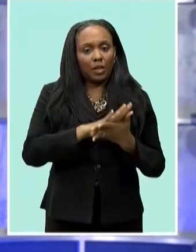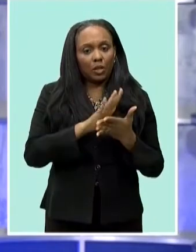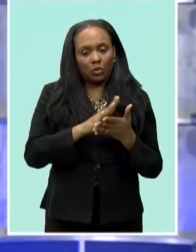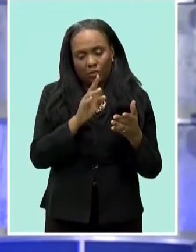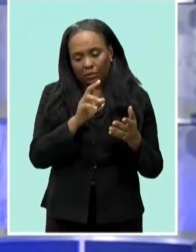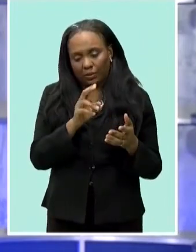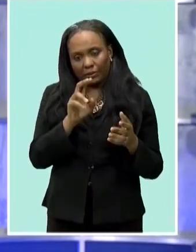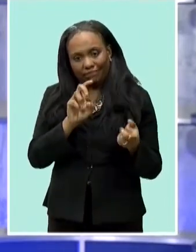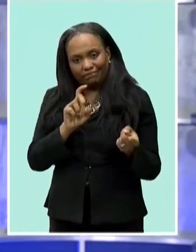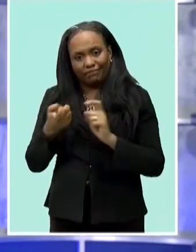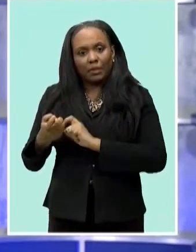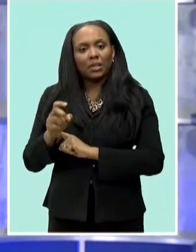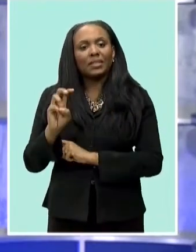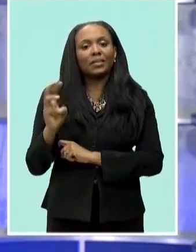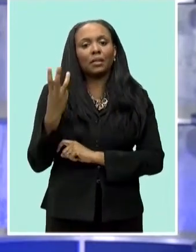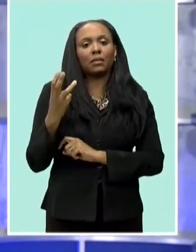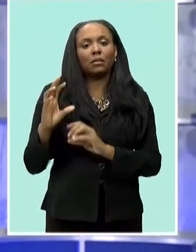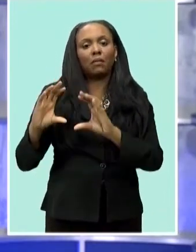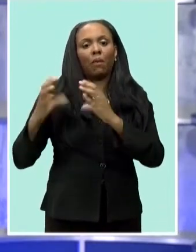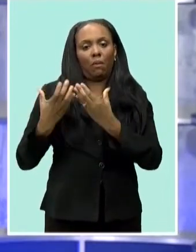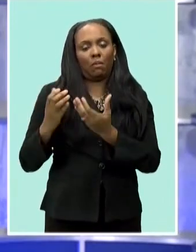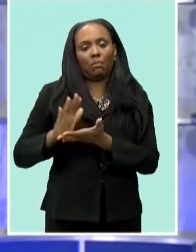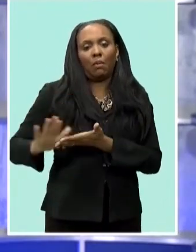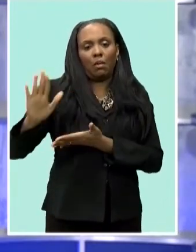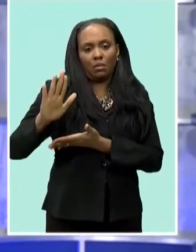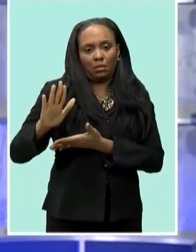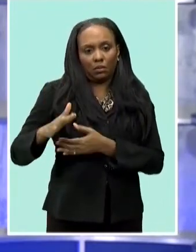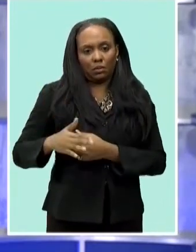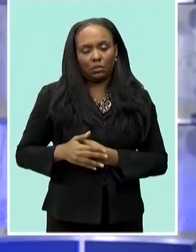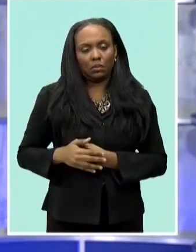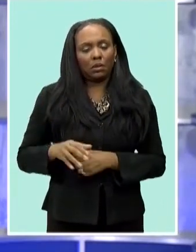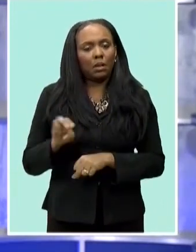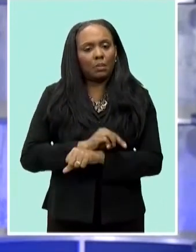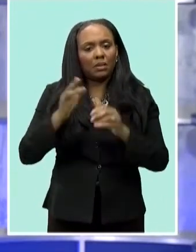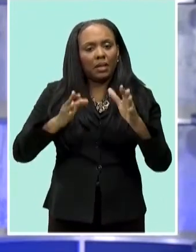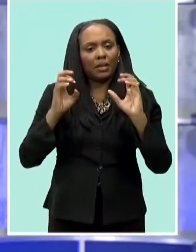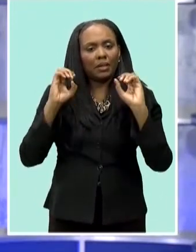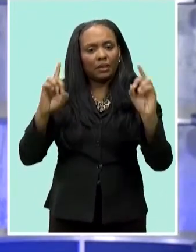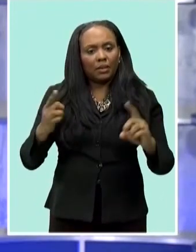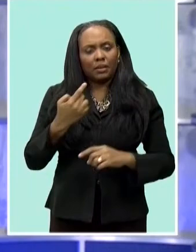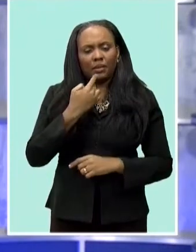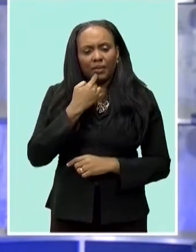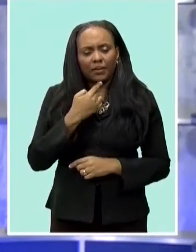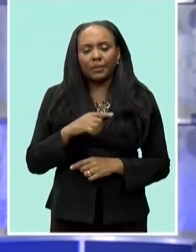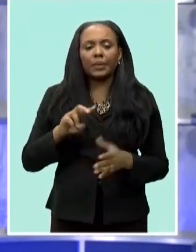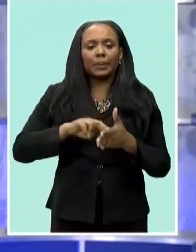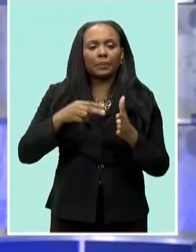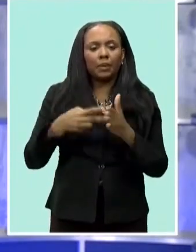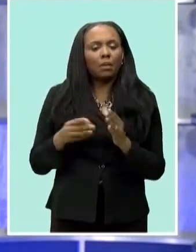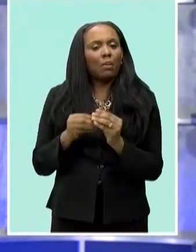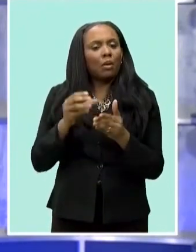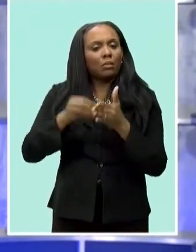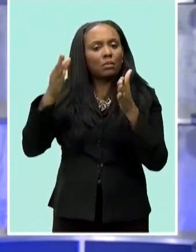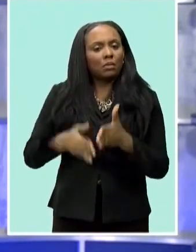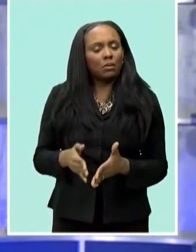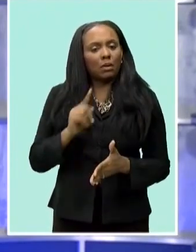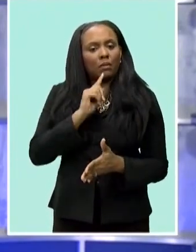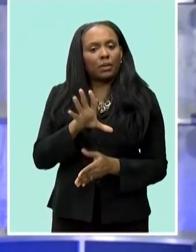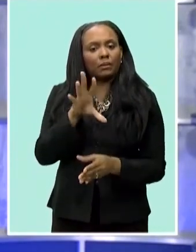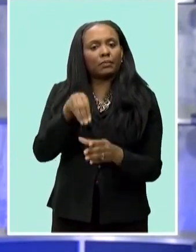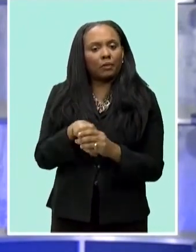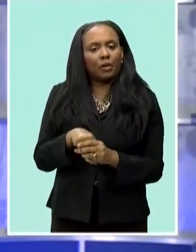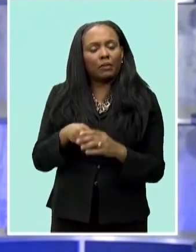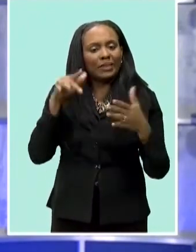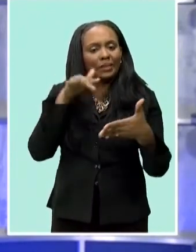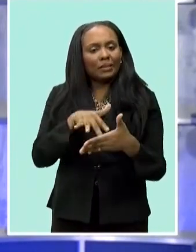form colleges. Minister of Education, Dr. Gail Rijobe, says the move would ensure more students can undertake